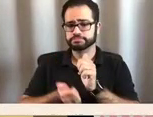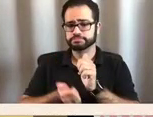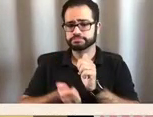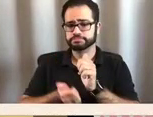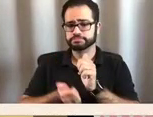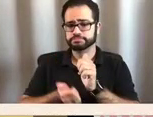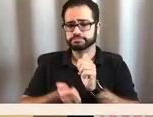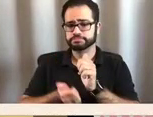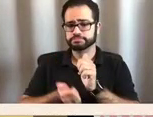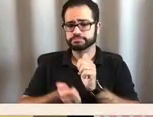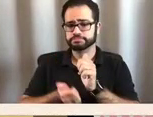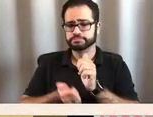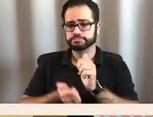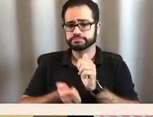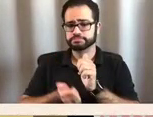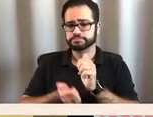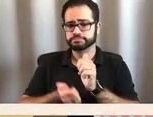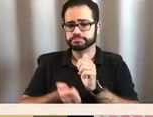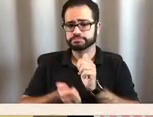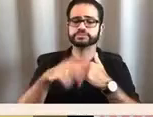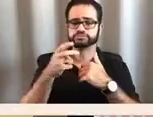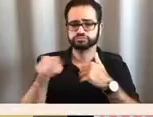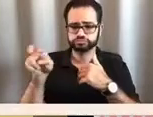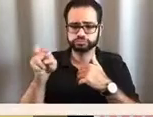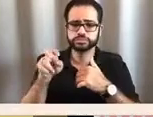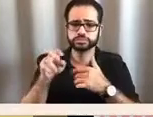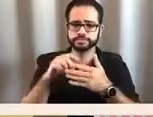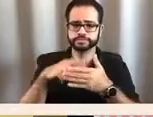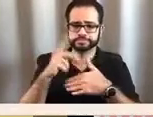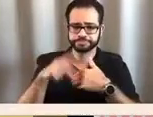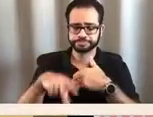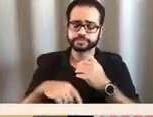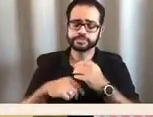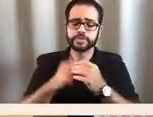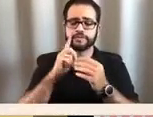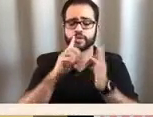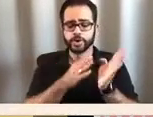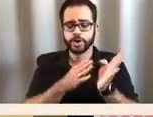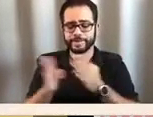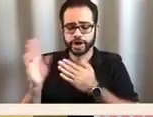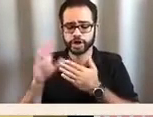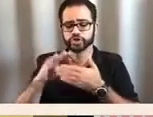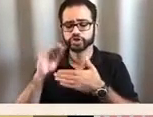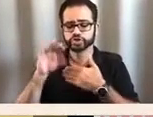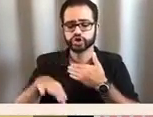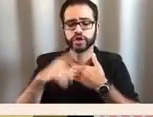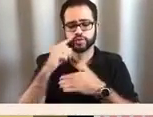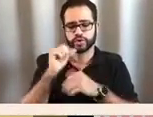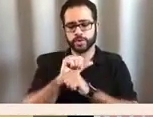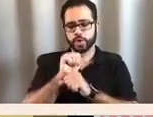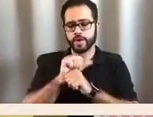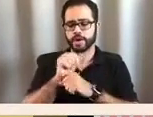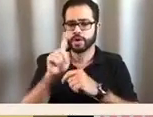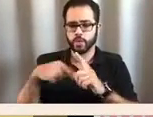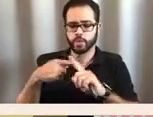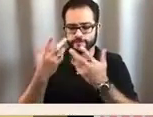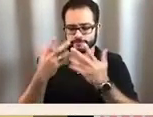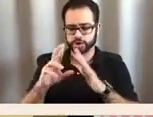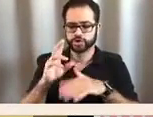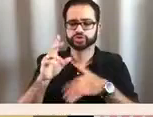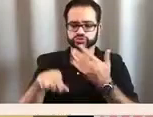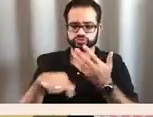Postsecondary Comprehensive Transition Programs, preparing students for employment whenever they exit the